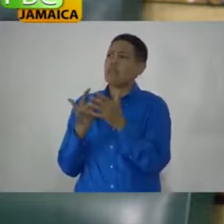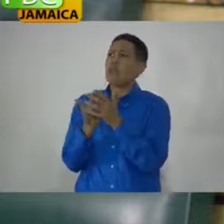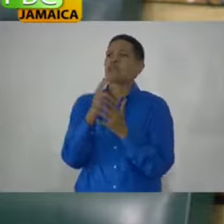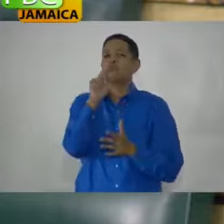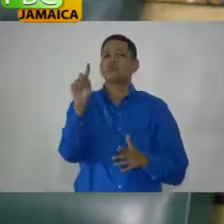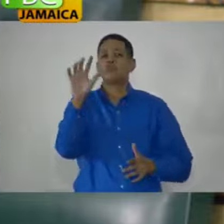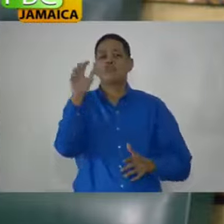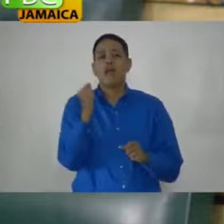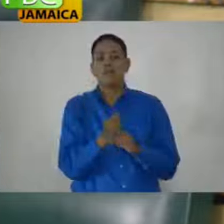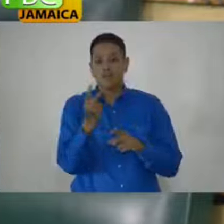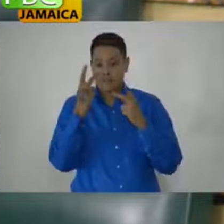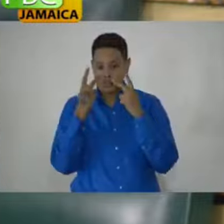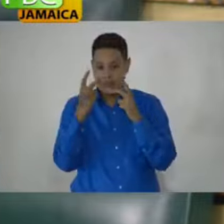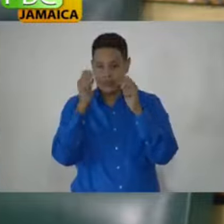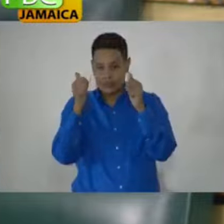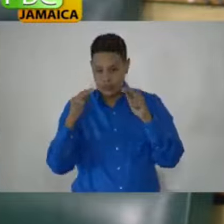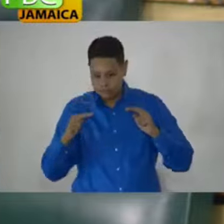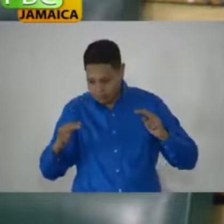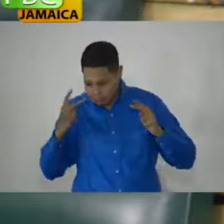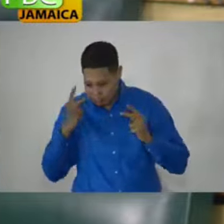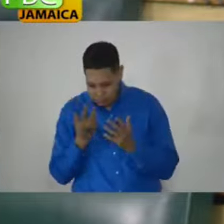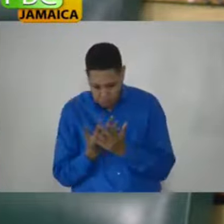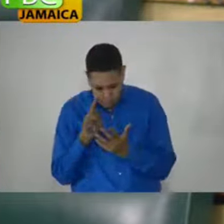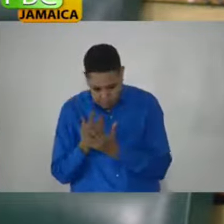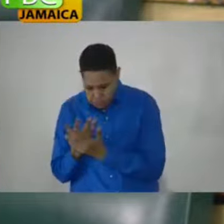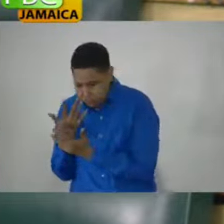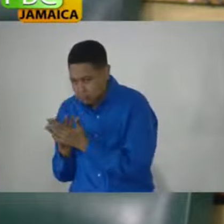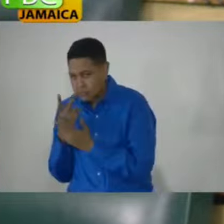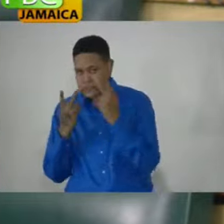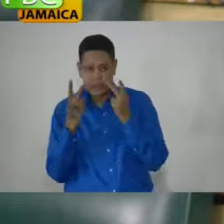right before our very eyes.